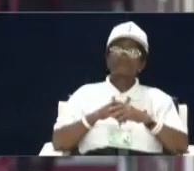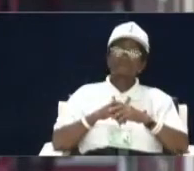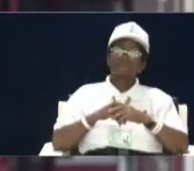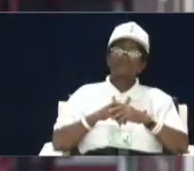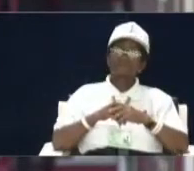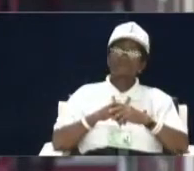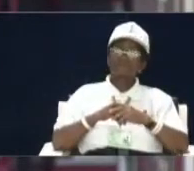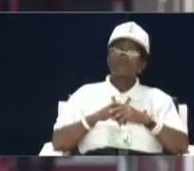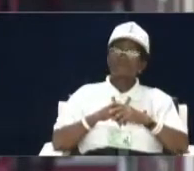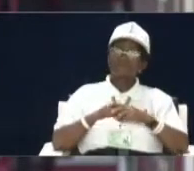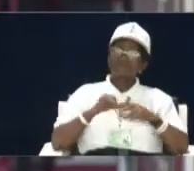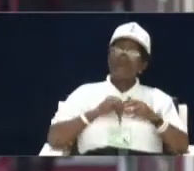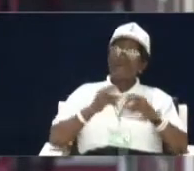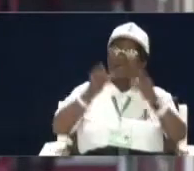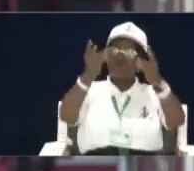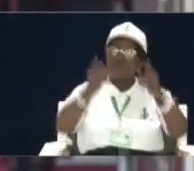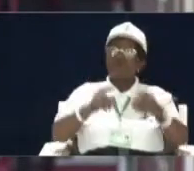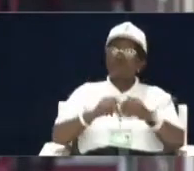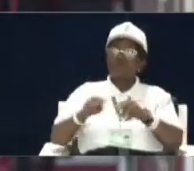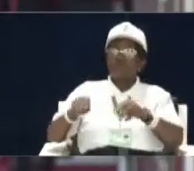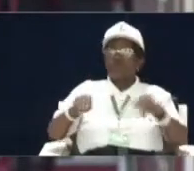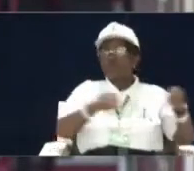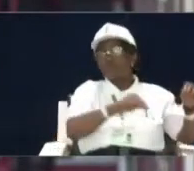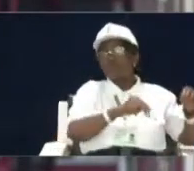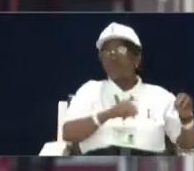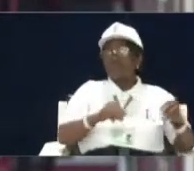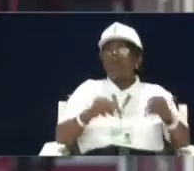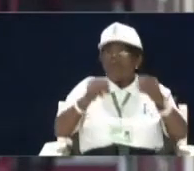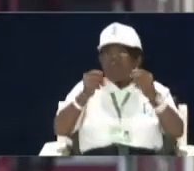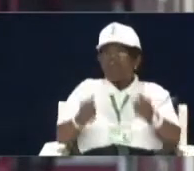I want to move fast.